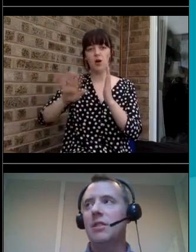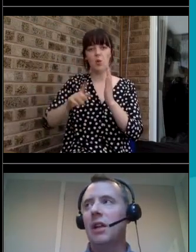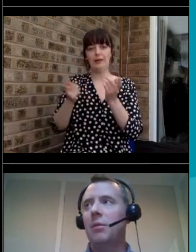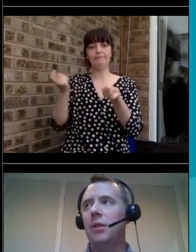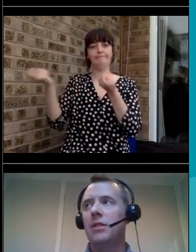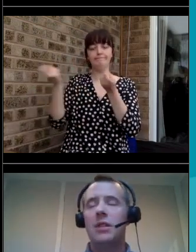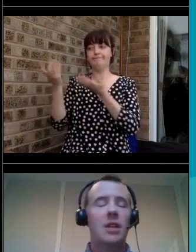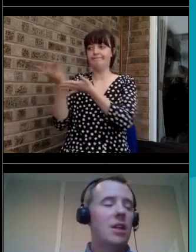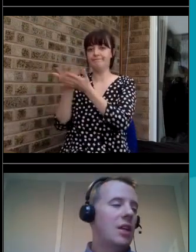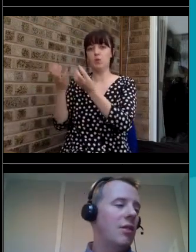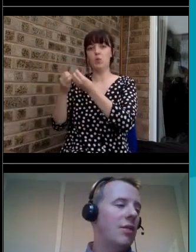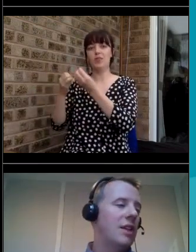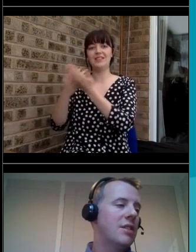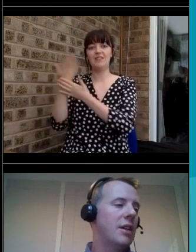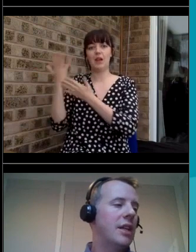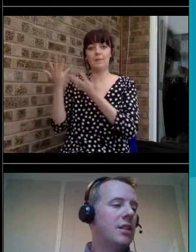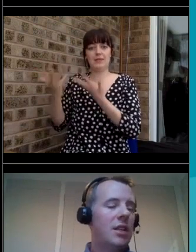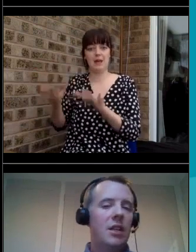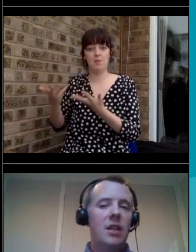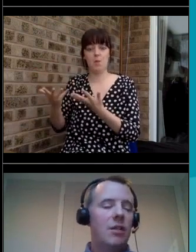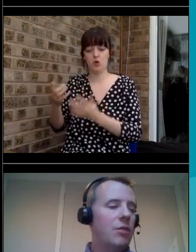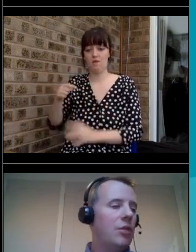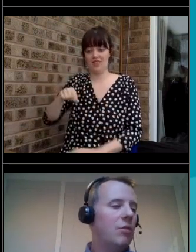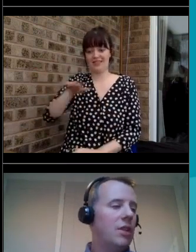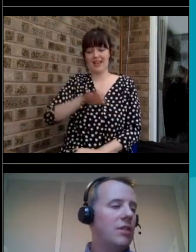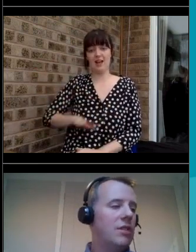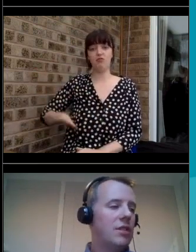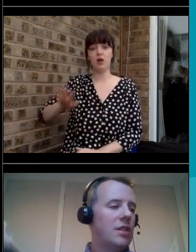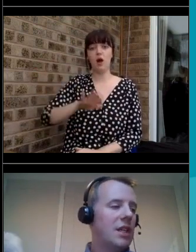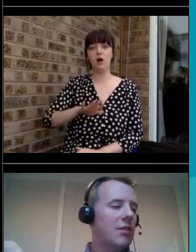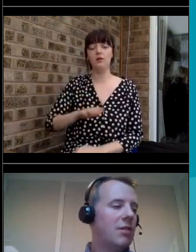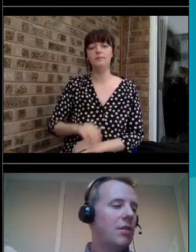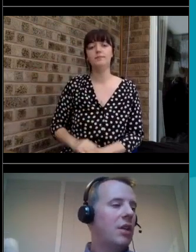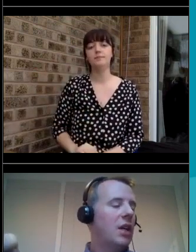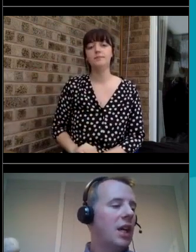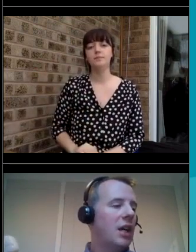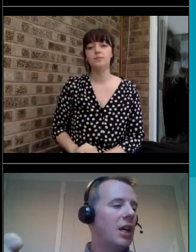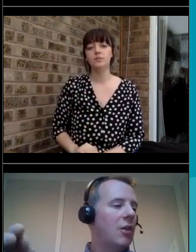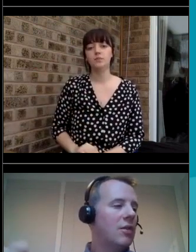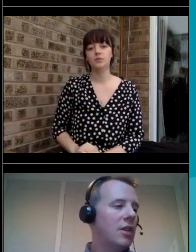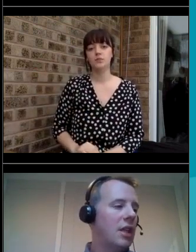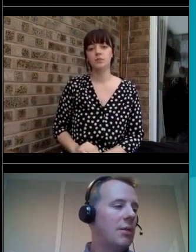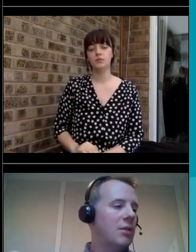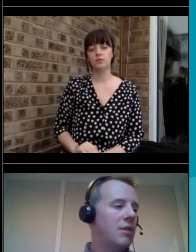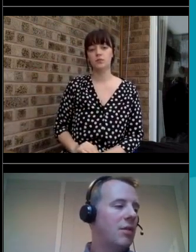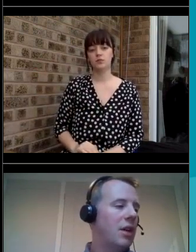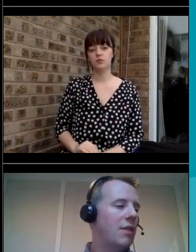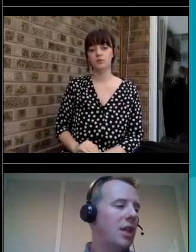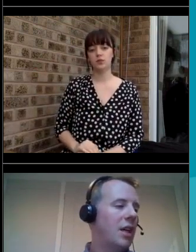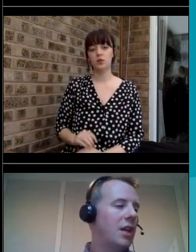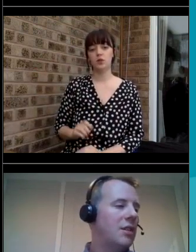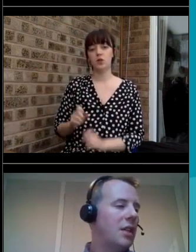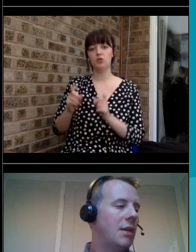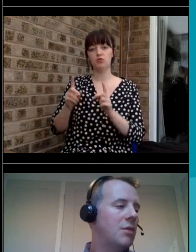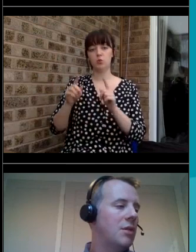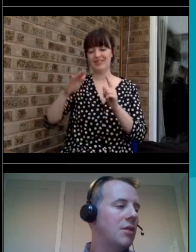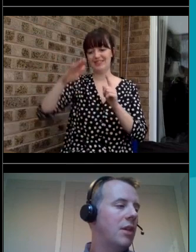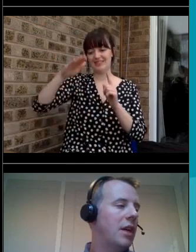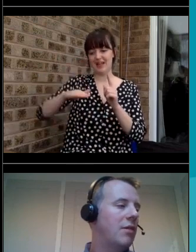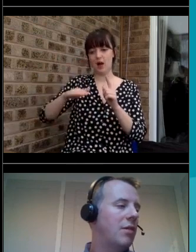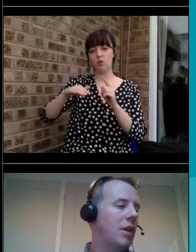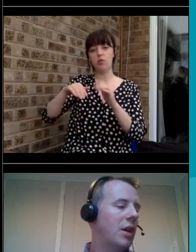the developers of that site. The route runs south alongside the M25 and then under